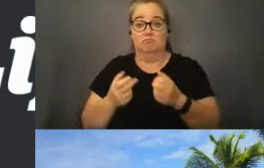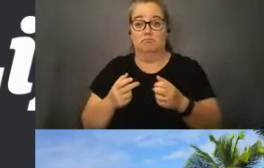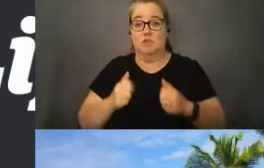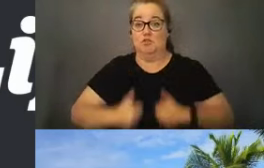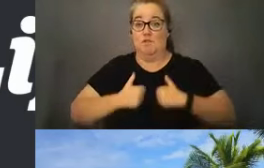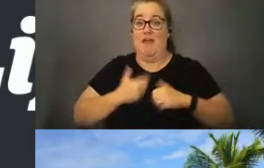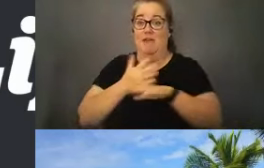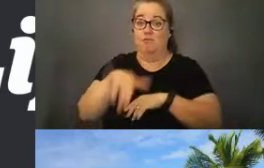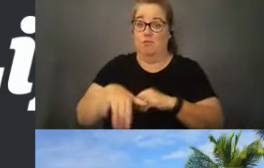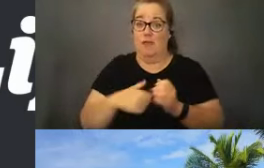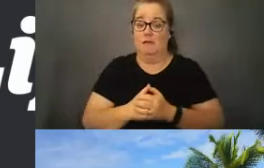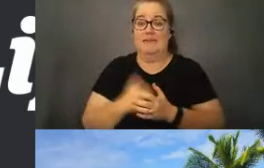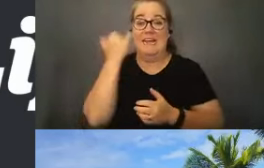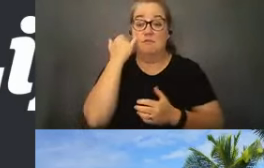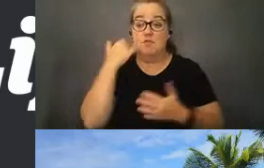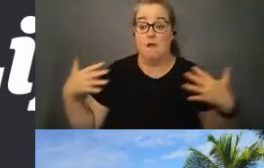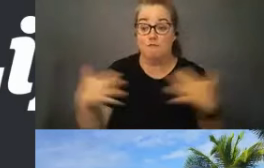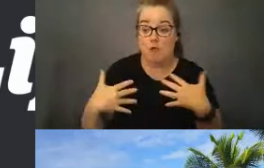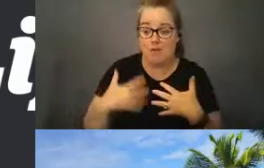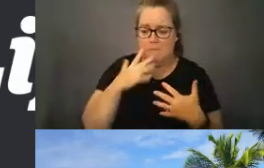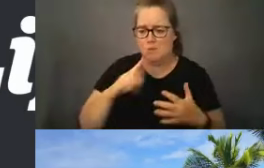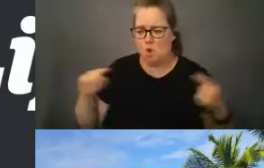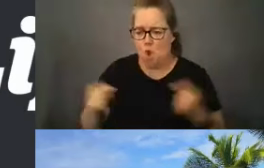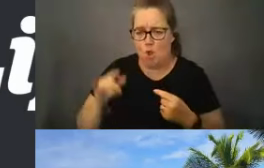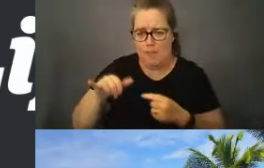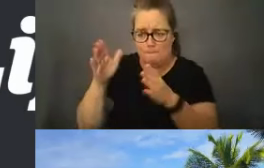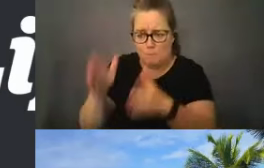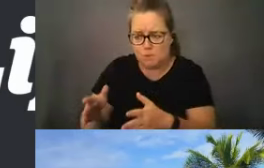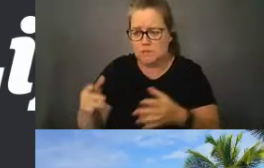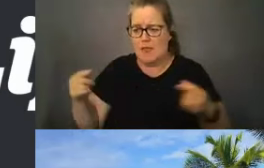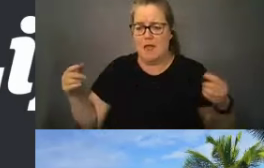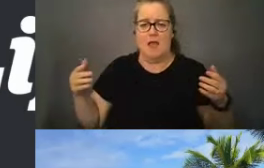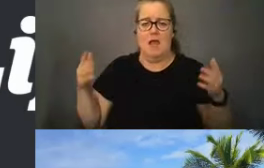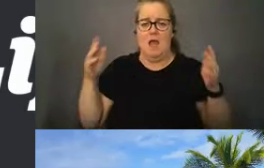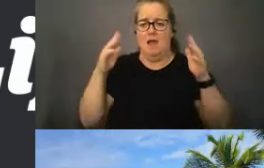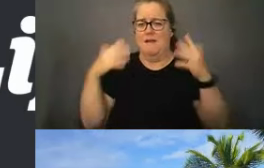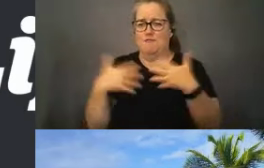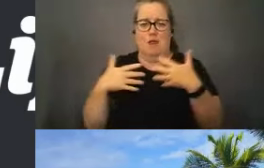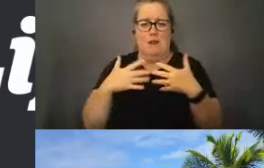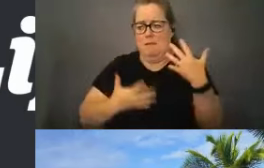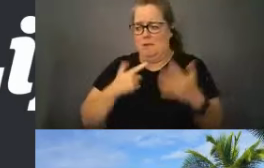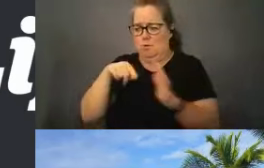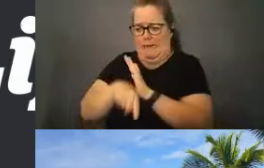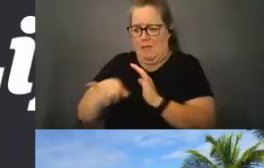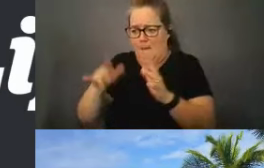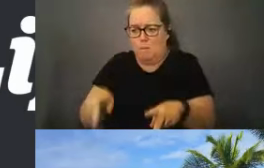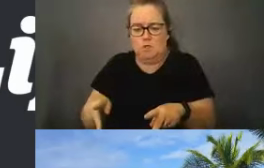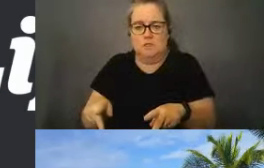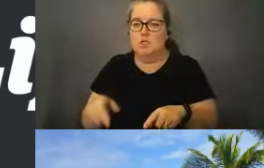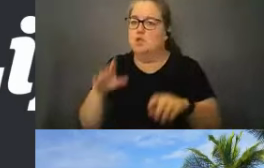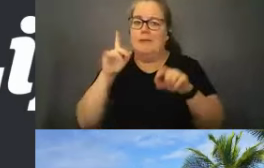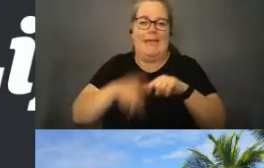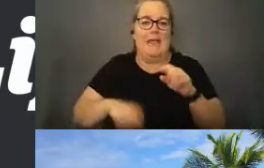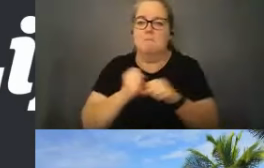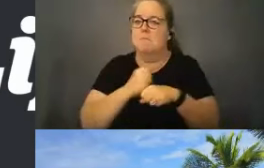if you're afraid you're going to hurt or kill them, they are dead. Nothing else can happen.